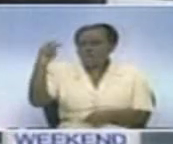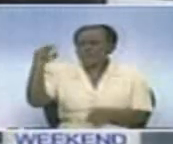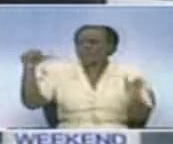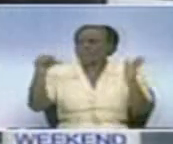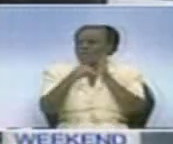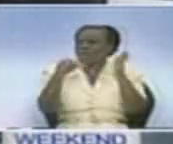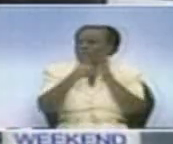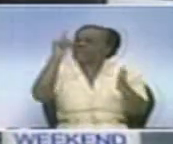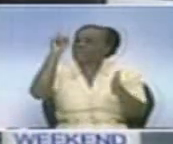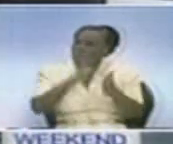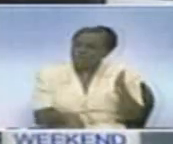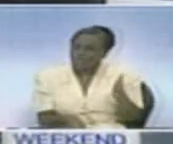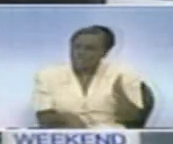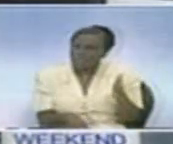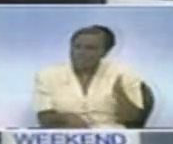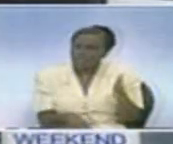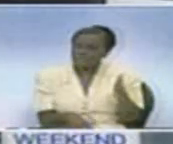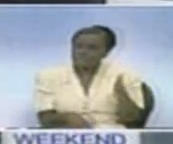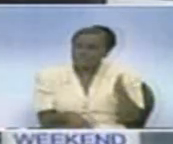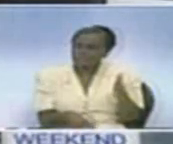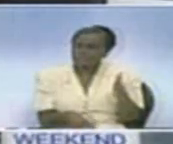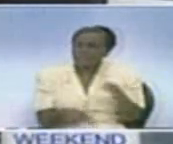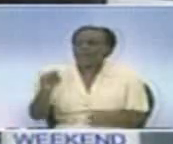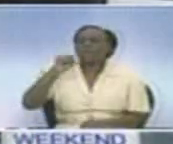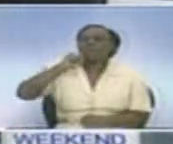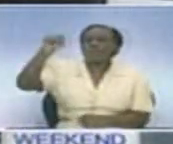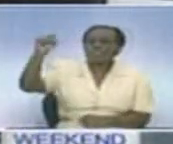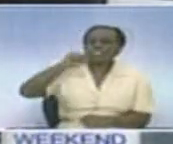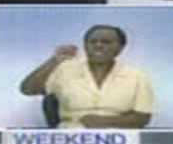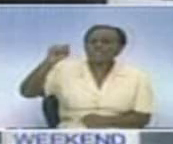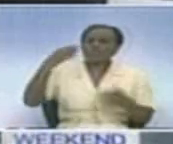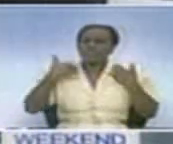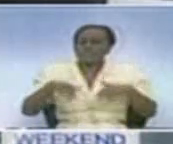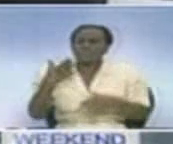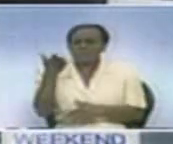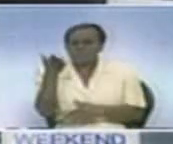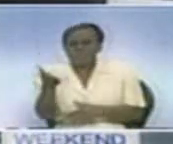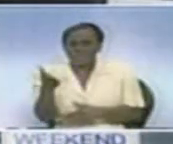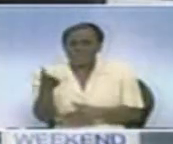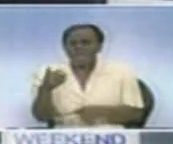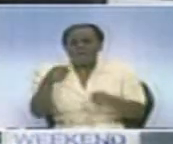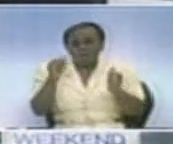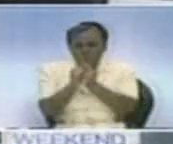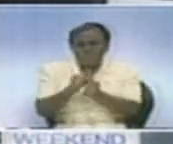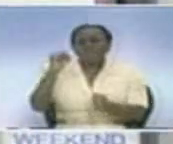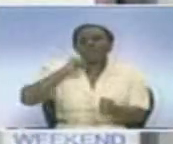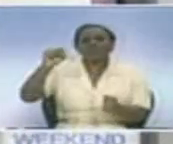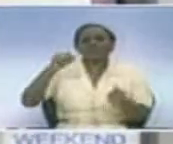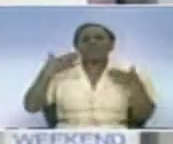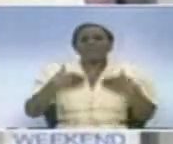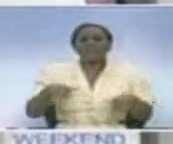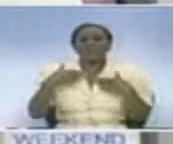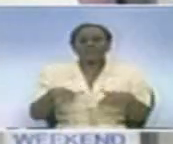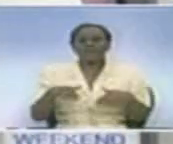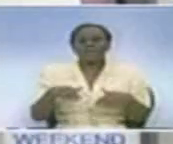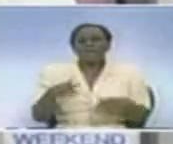problem then? You're saying it's the victim's mentality? Exploitation of the ignorance of the people by politicians. And I must say,